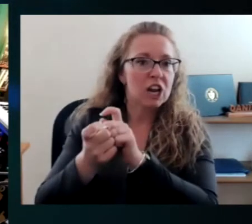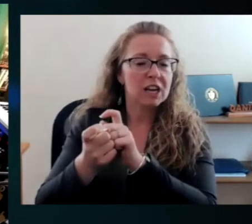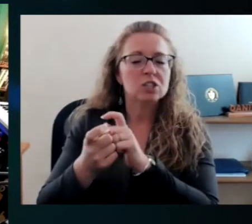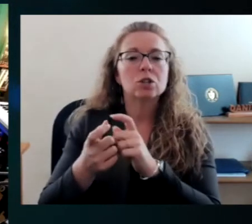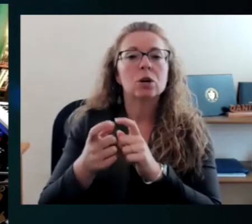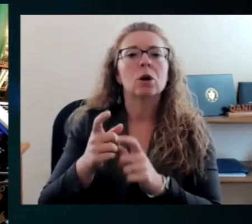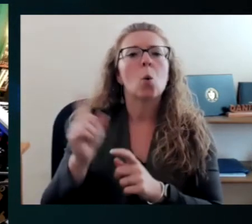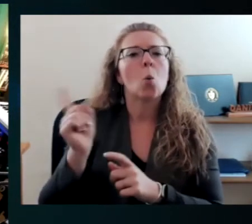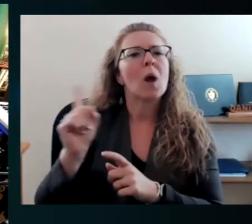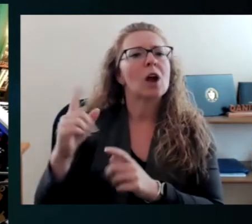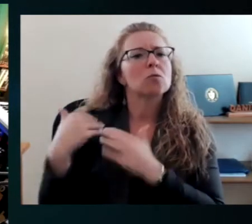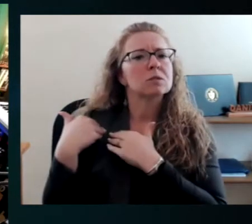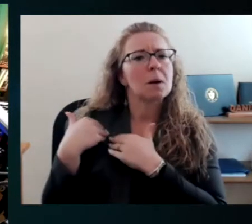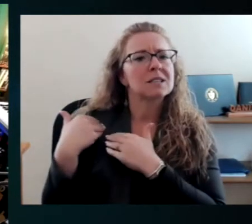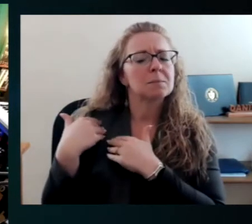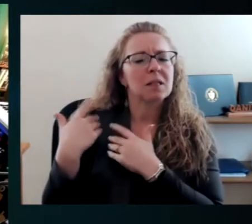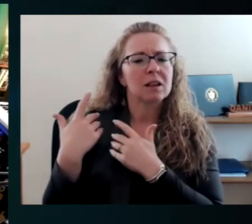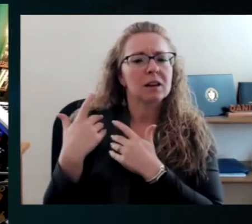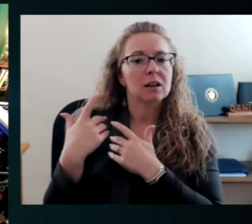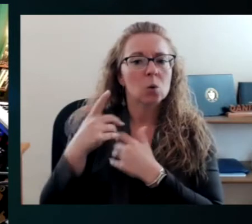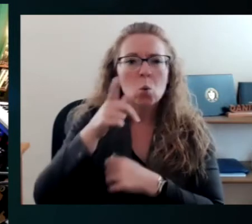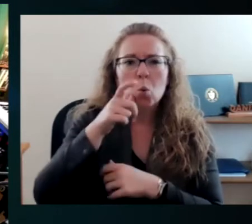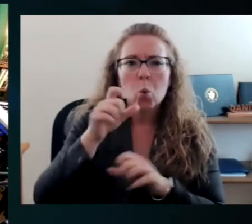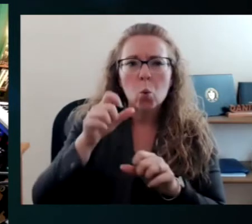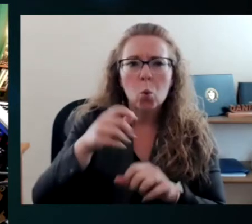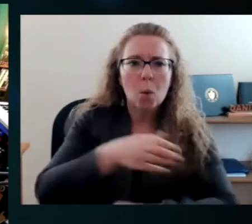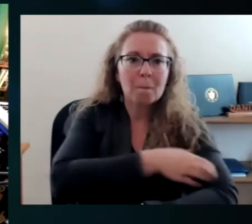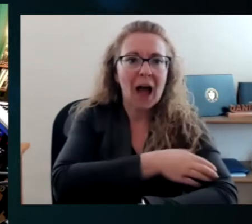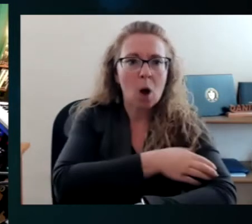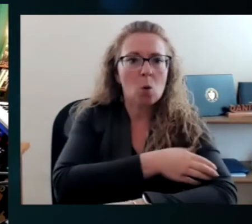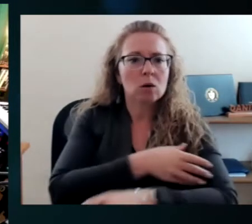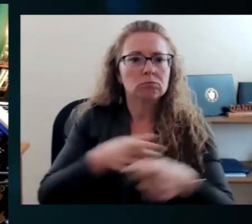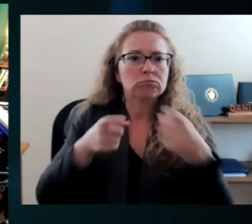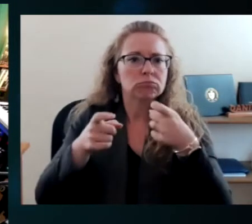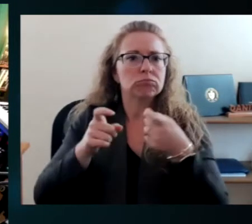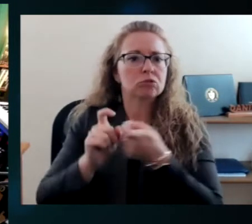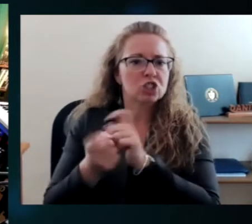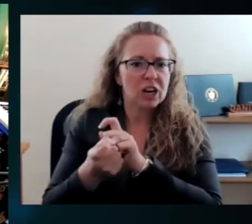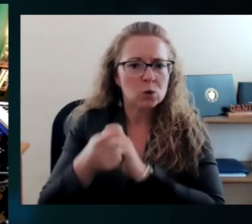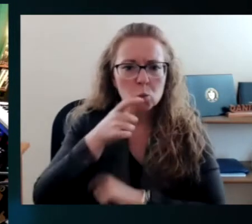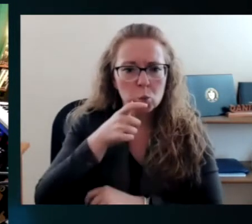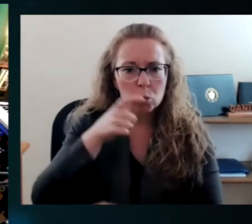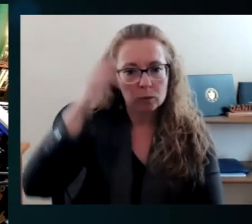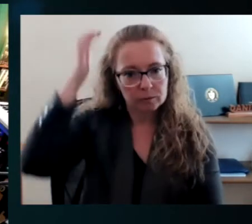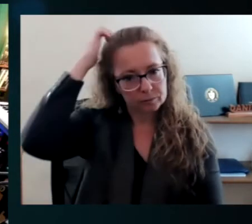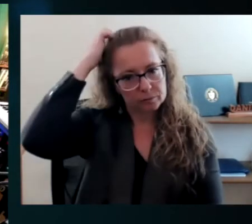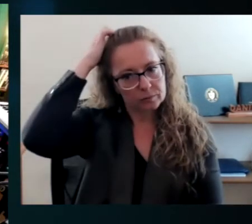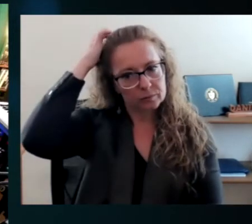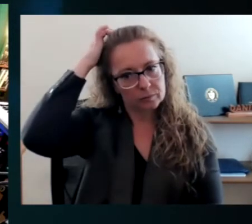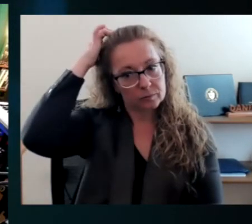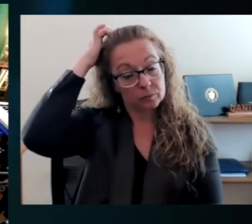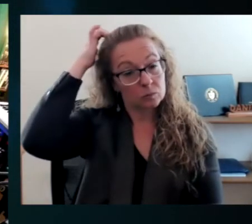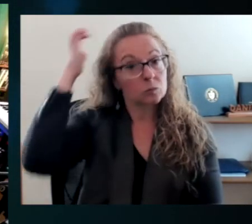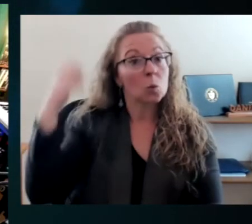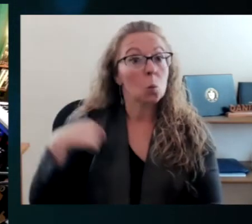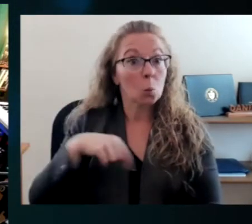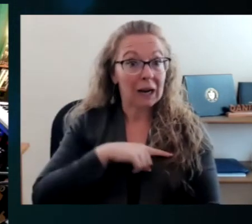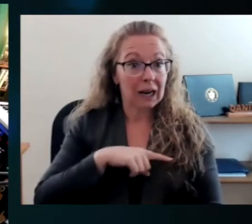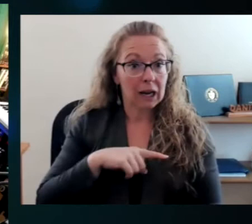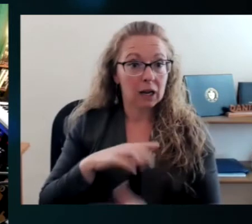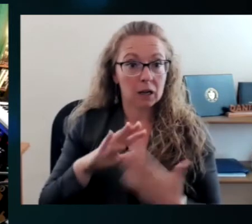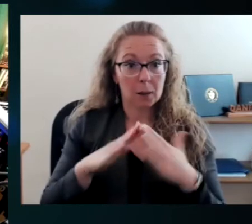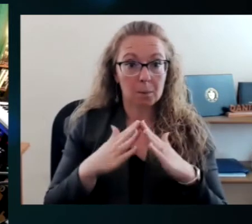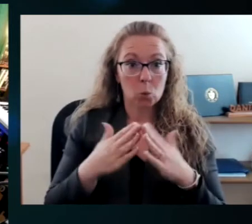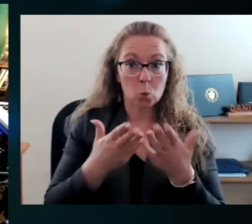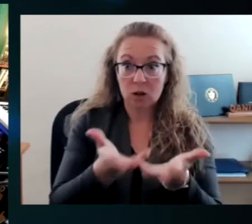change lies, who has the power over change, and how do we as a community of scholarship and as a community of